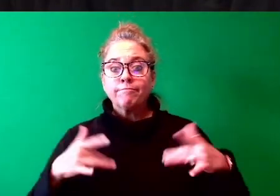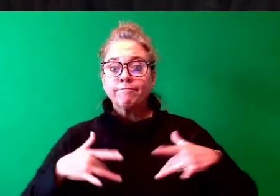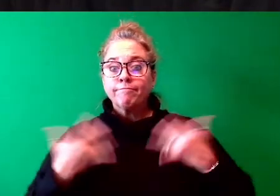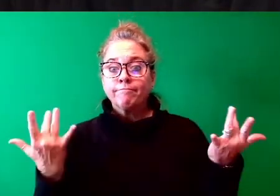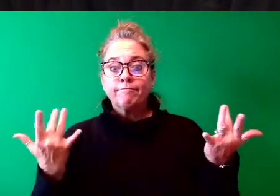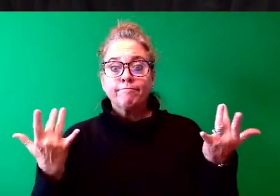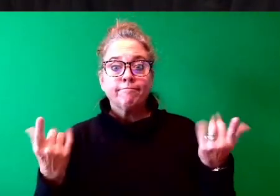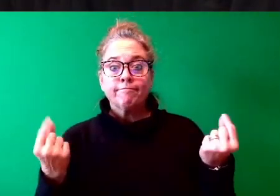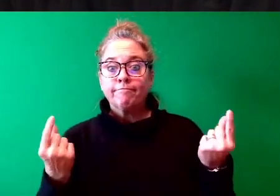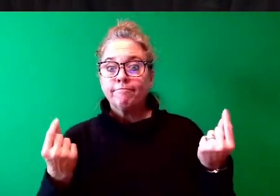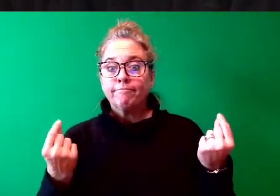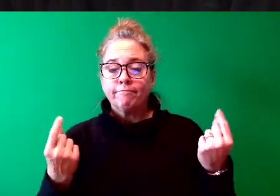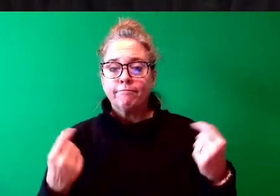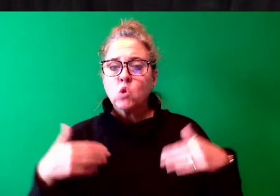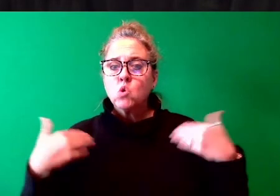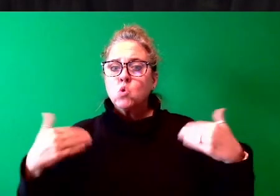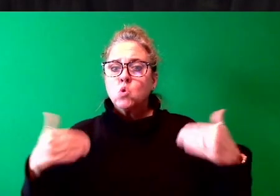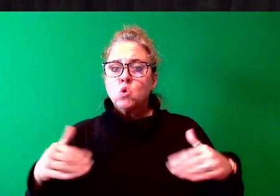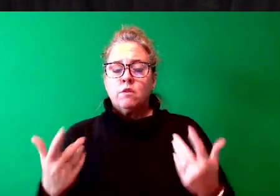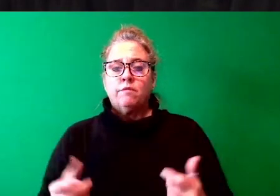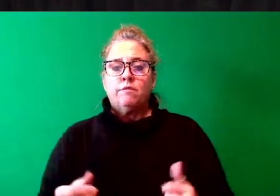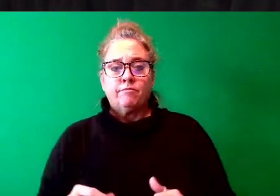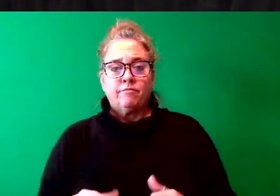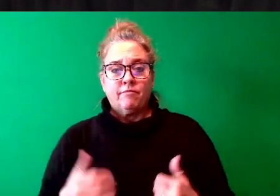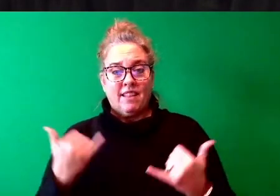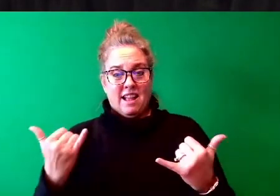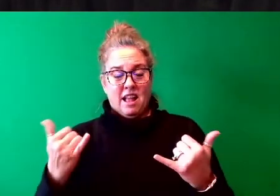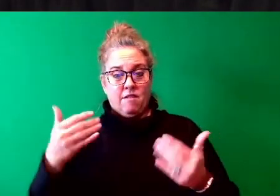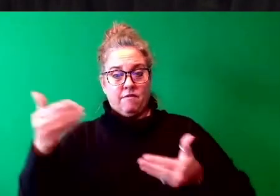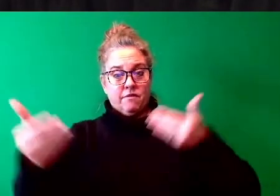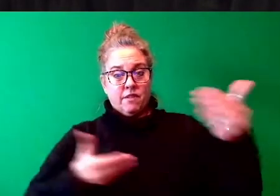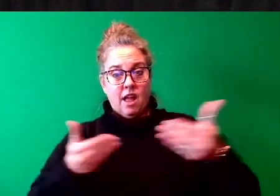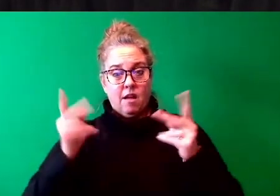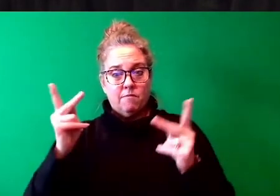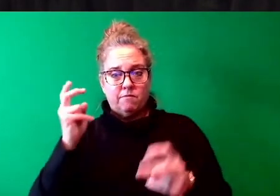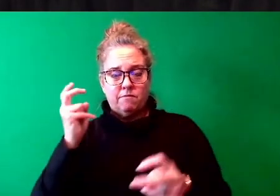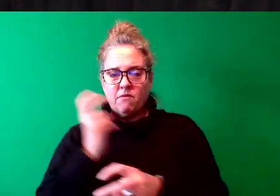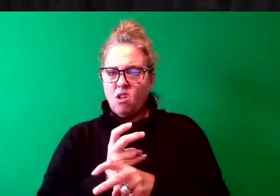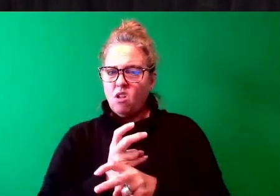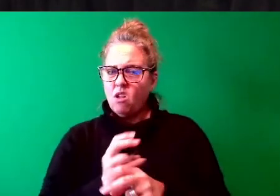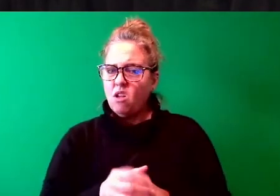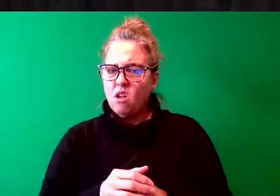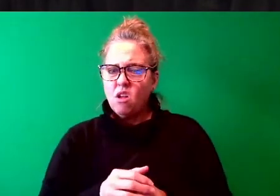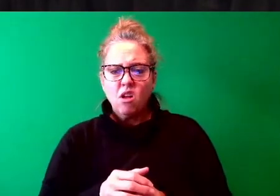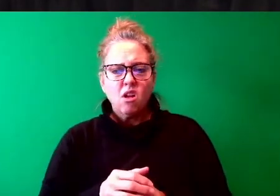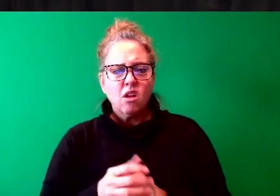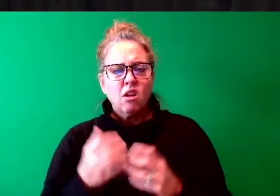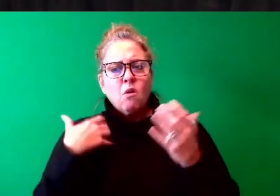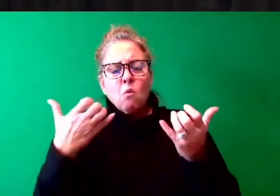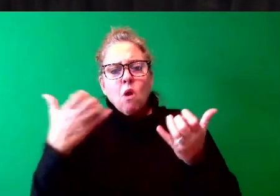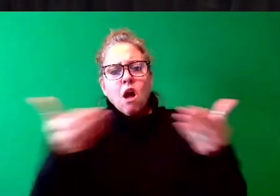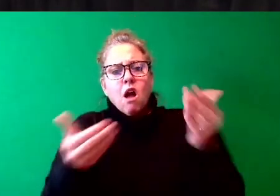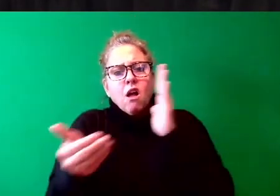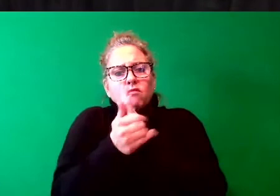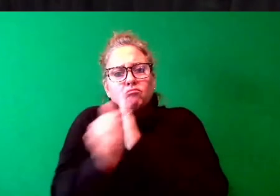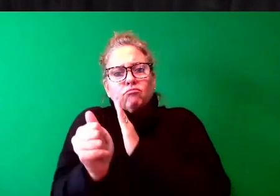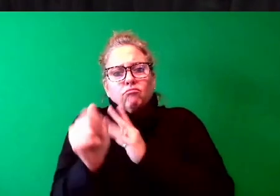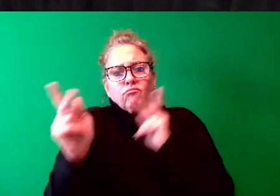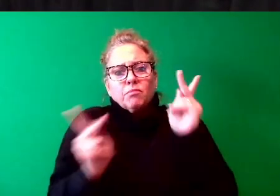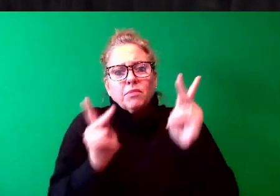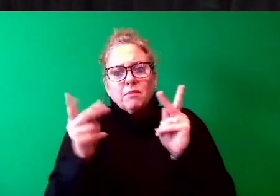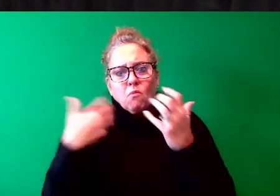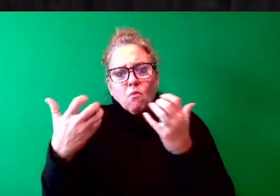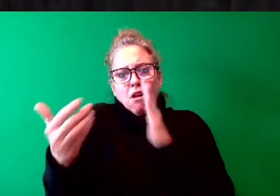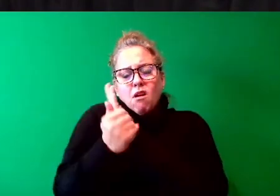and especially to find good people. And as Kari mentioned, sometimes our really good people get poached. But I